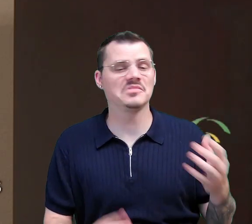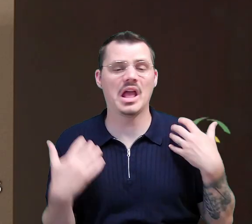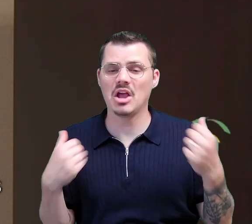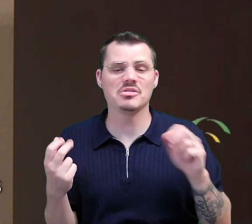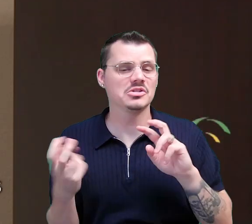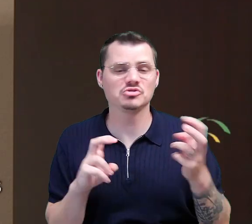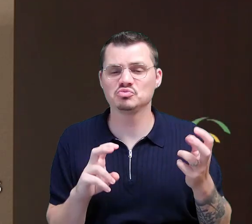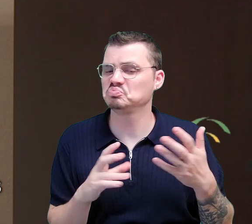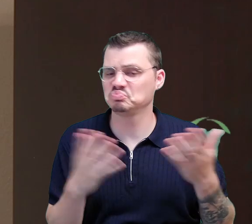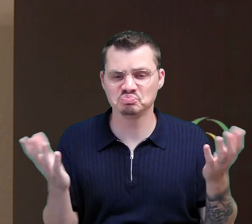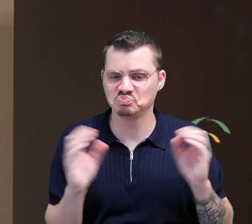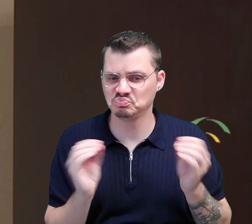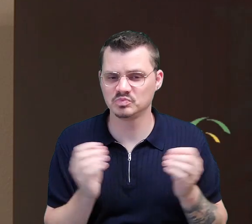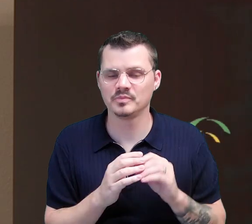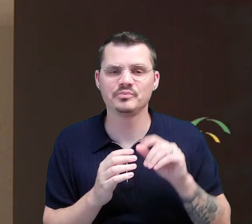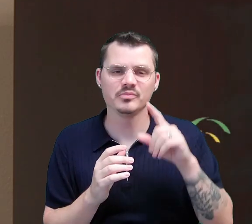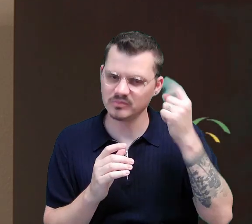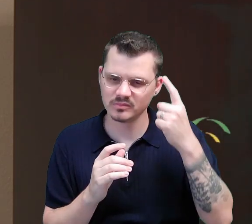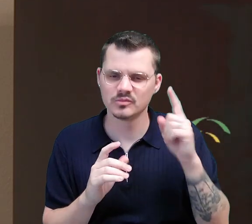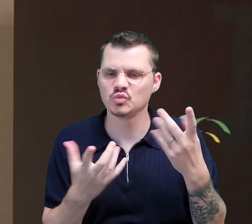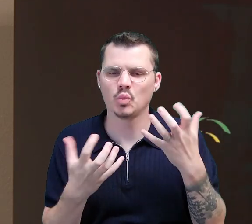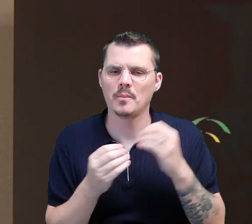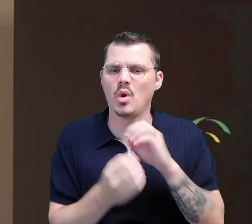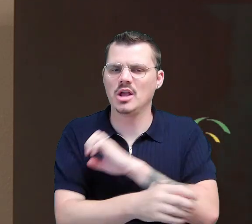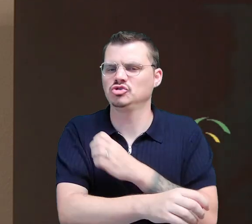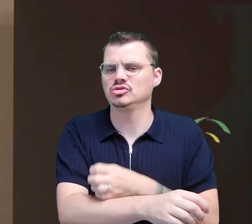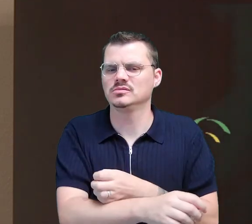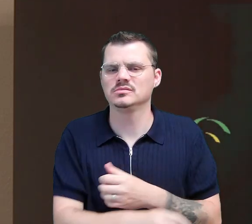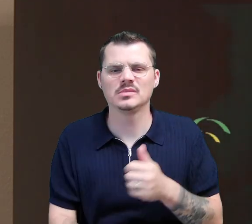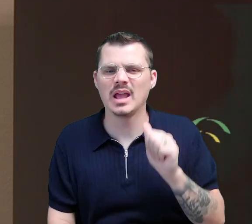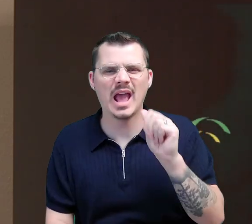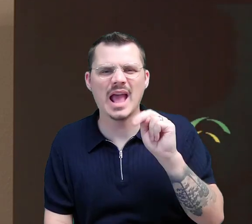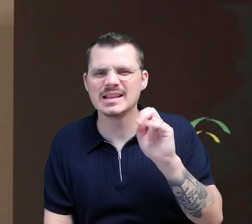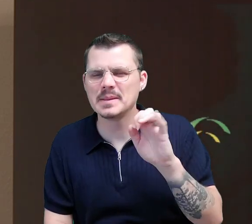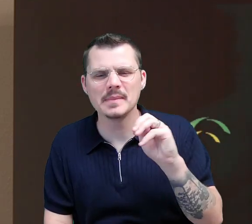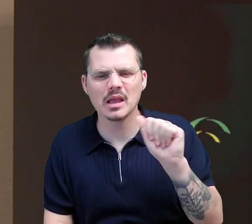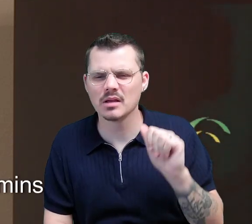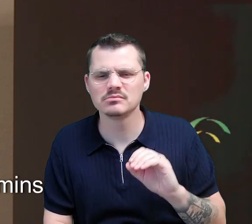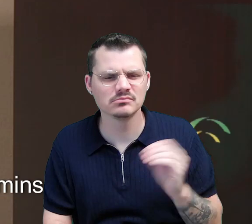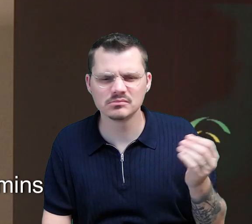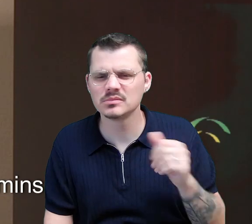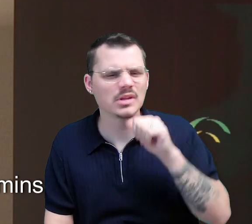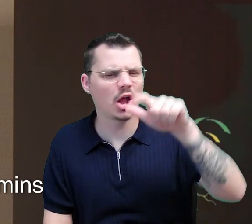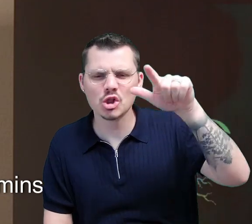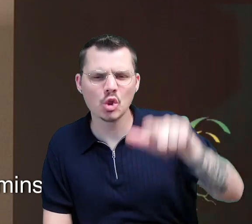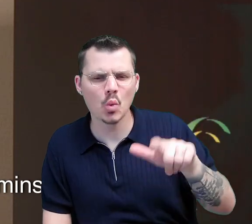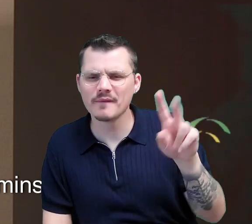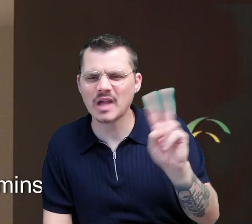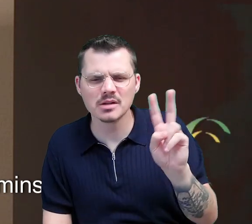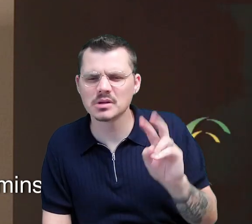she didn't have any health issues other than needing more pep. Didn't have an anemia, she wasn't low